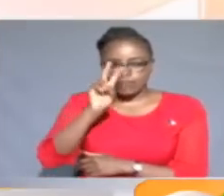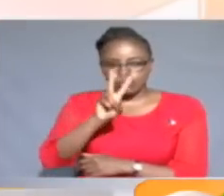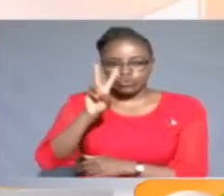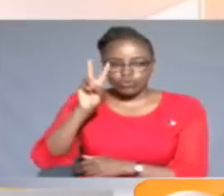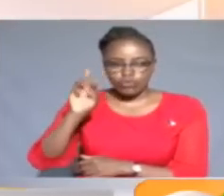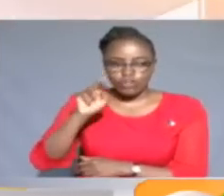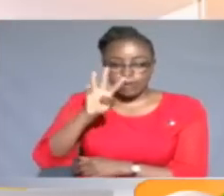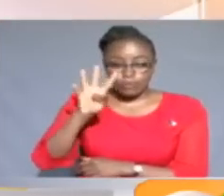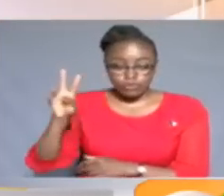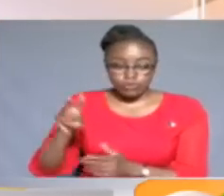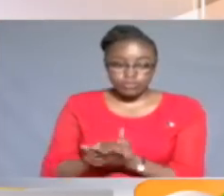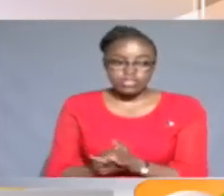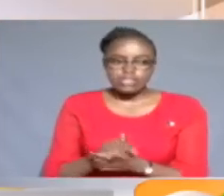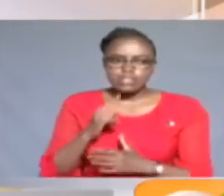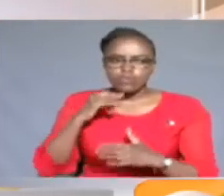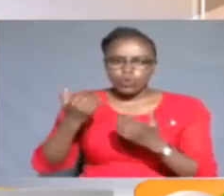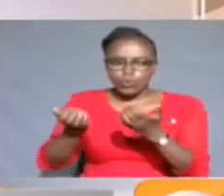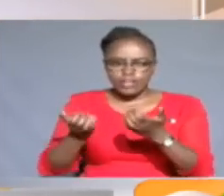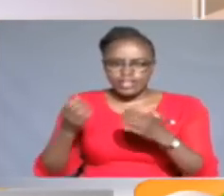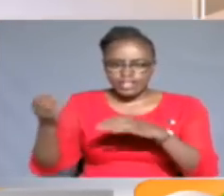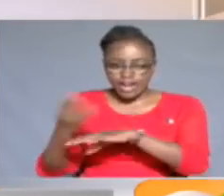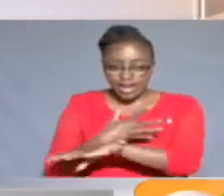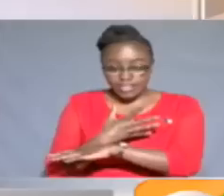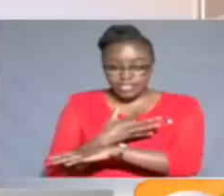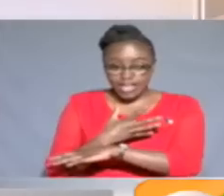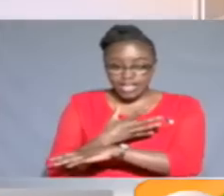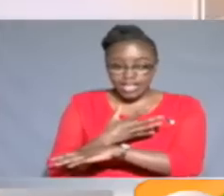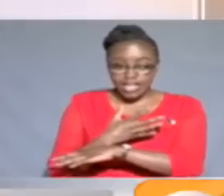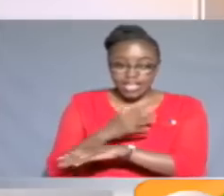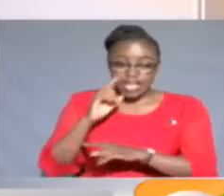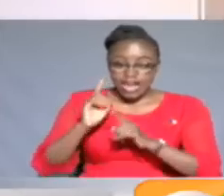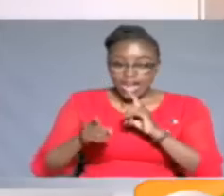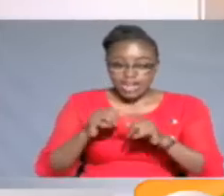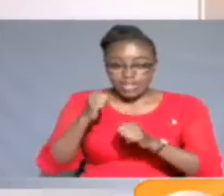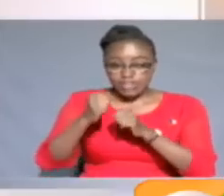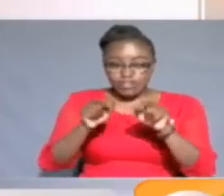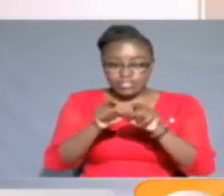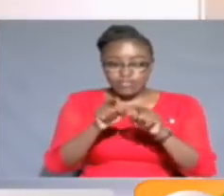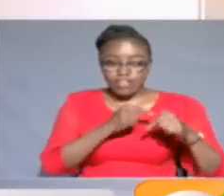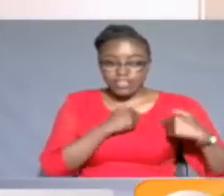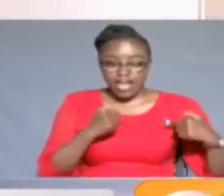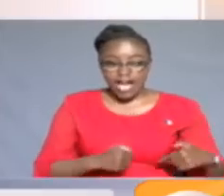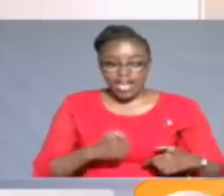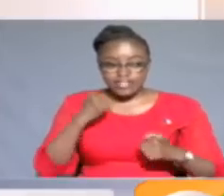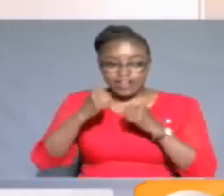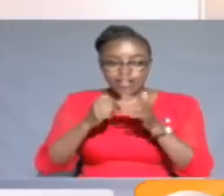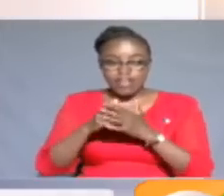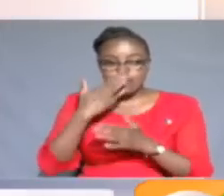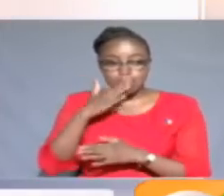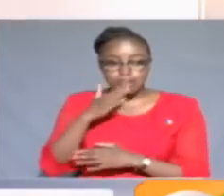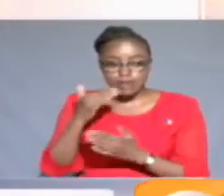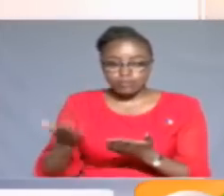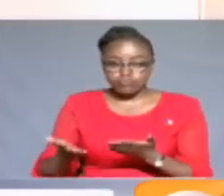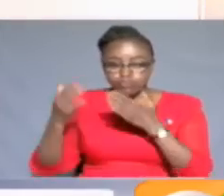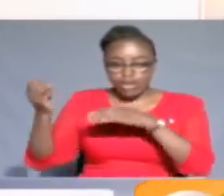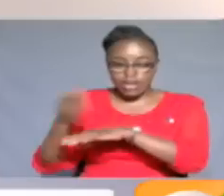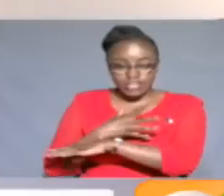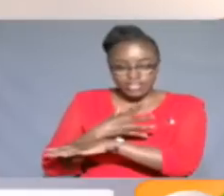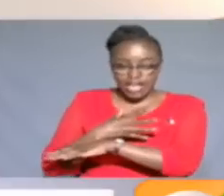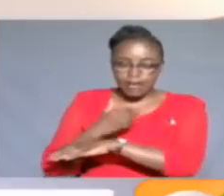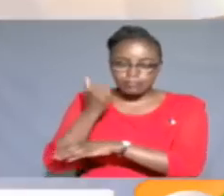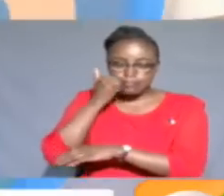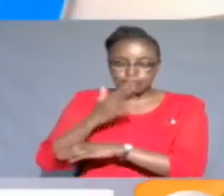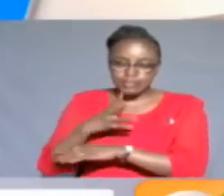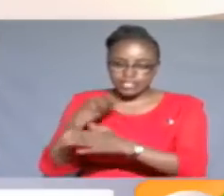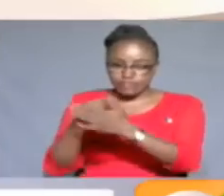22422. Somebody says we need a cancer run race like the heart run and diabetes run to boost cancer patients financially.